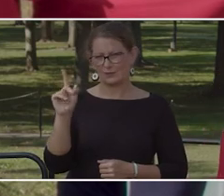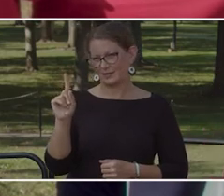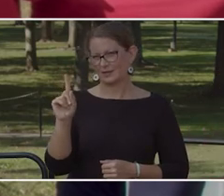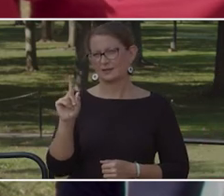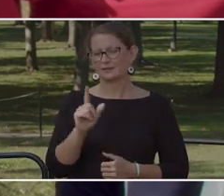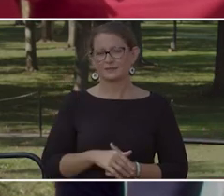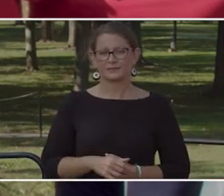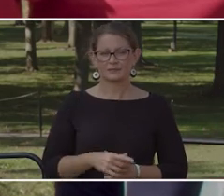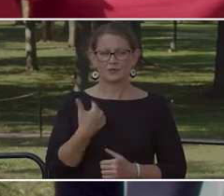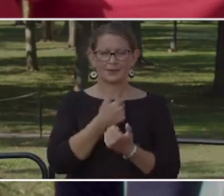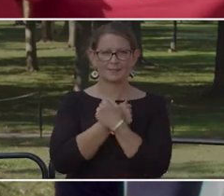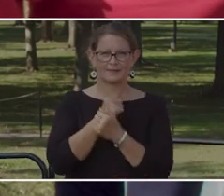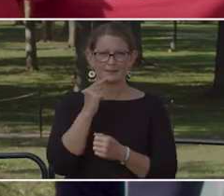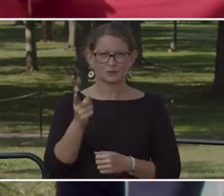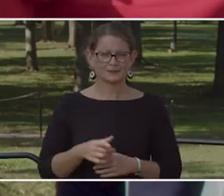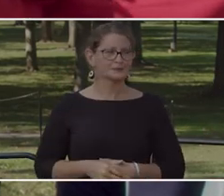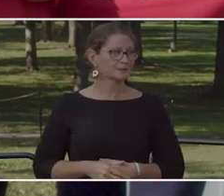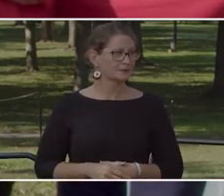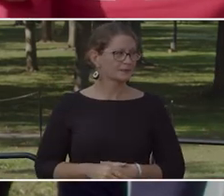71. We love and miss you, Rick.